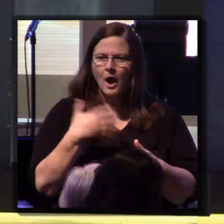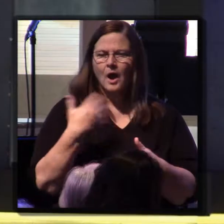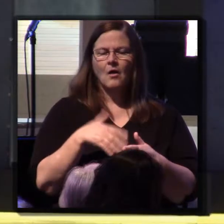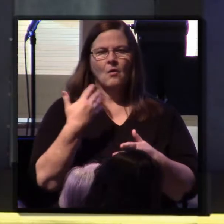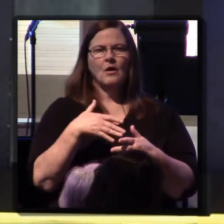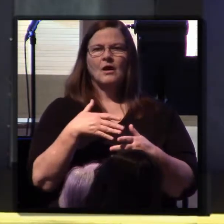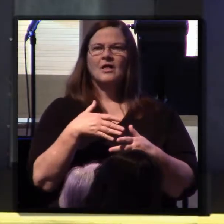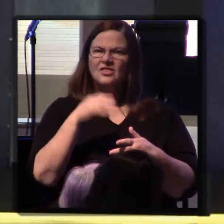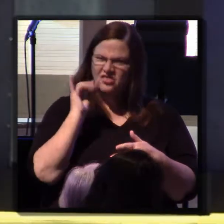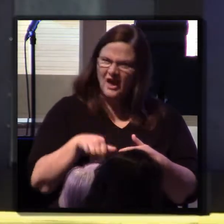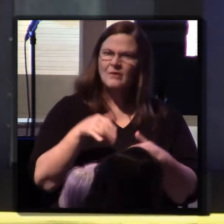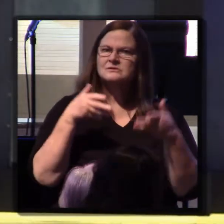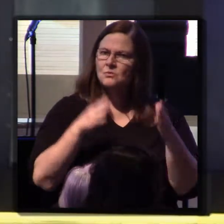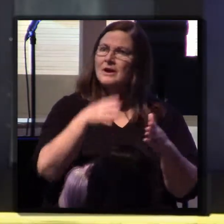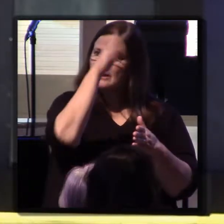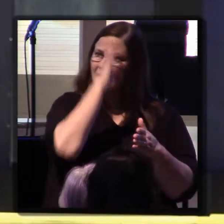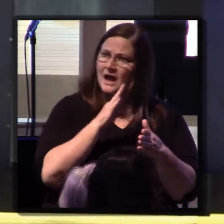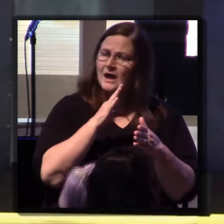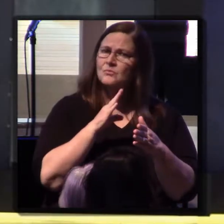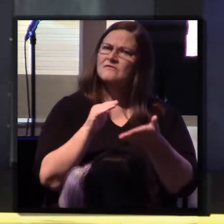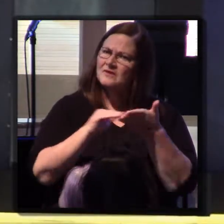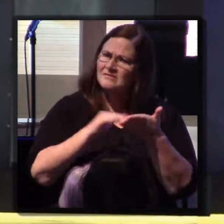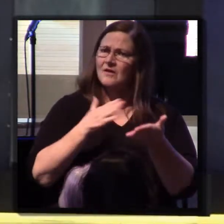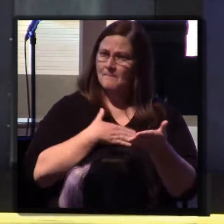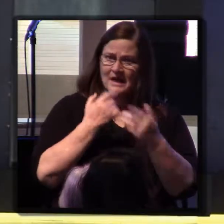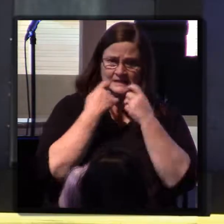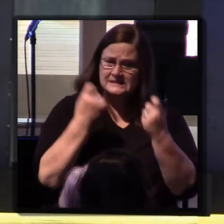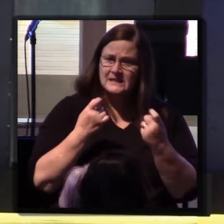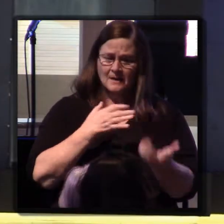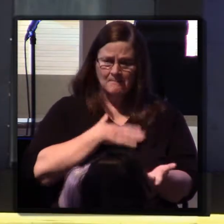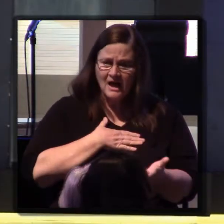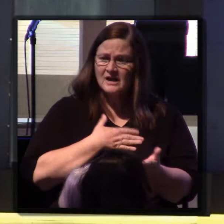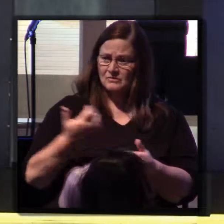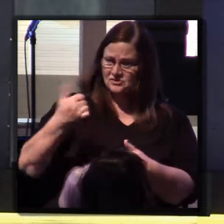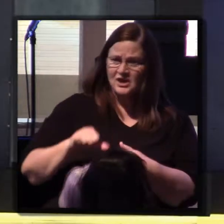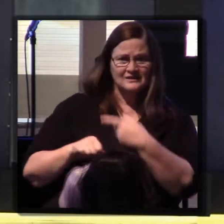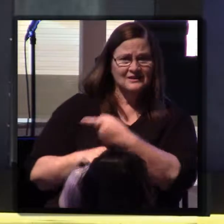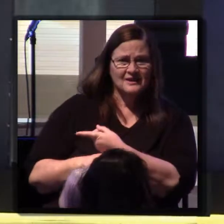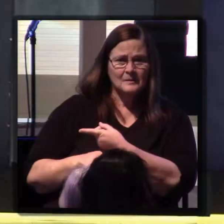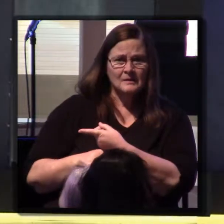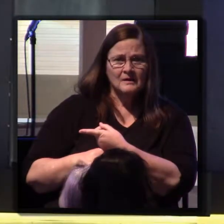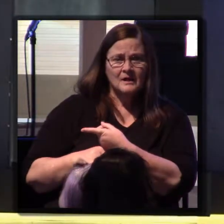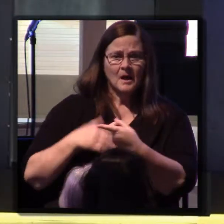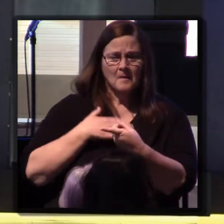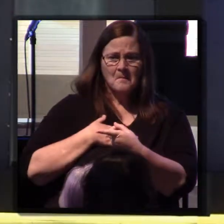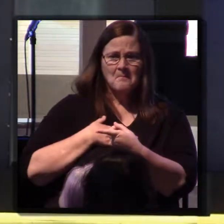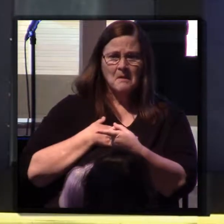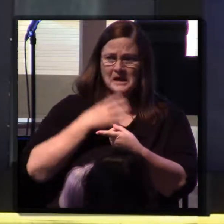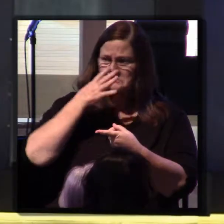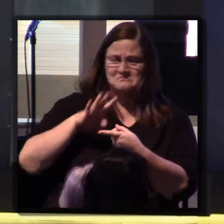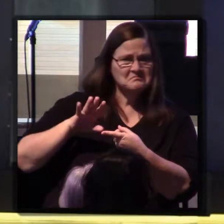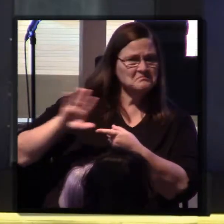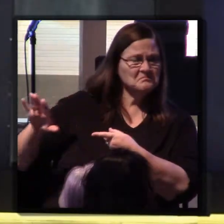God's plan? What? That was how God was going to bring forgiveness for my sin,